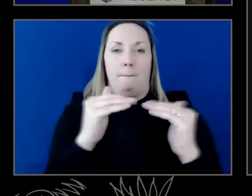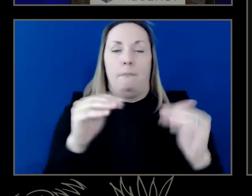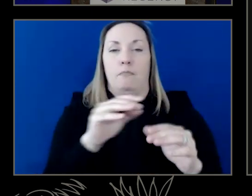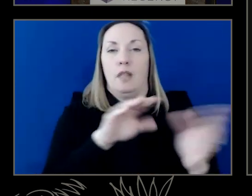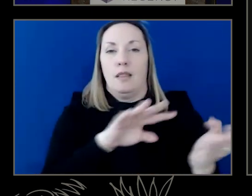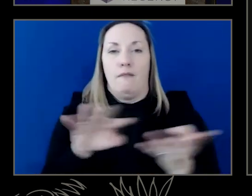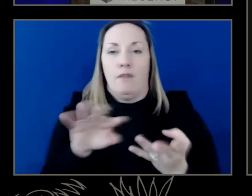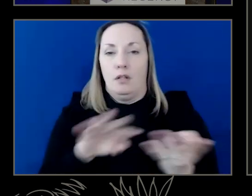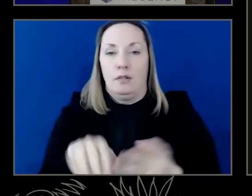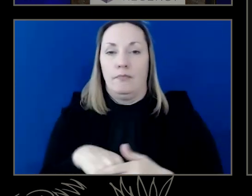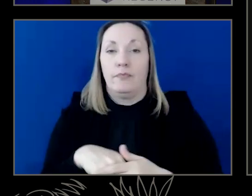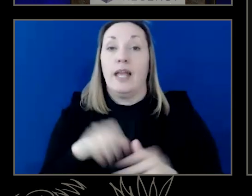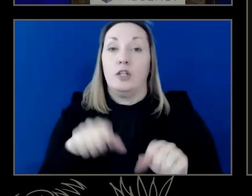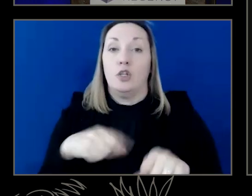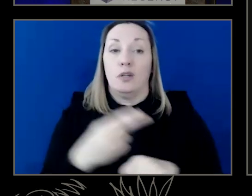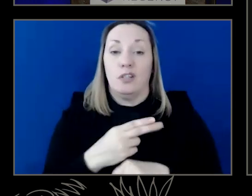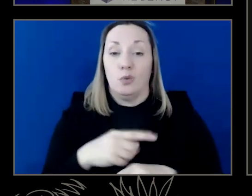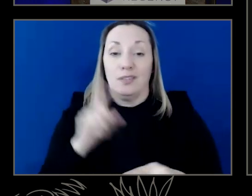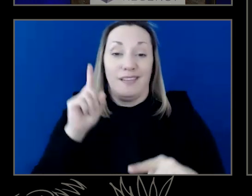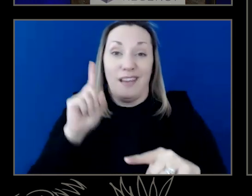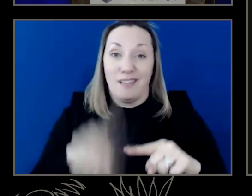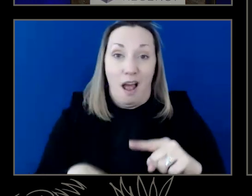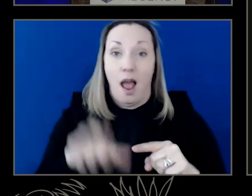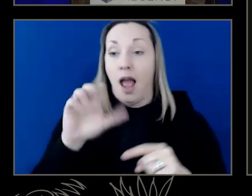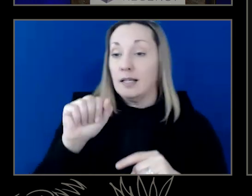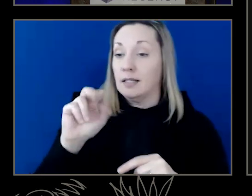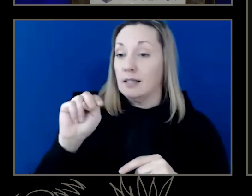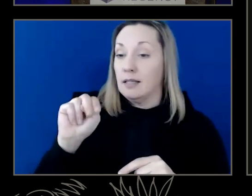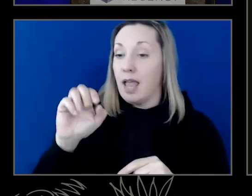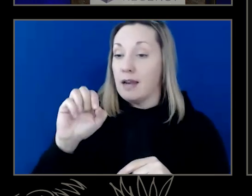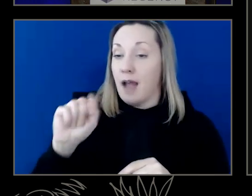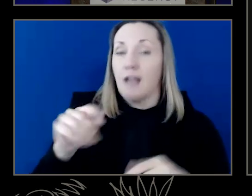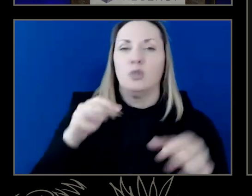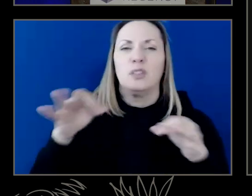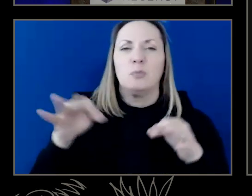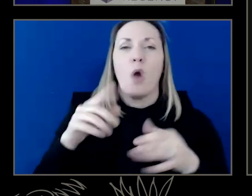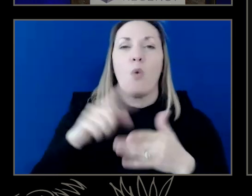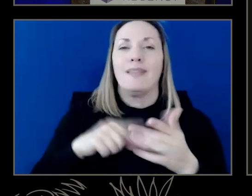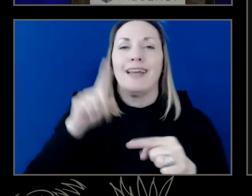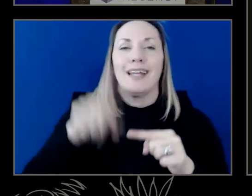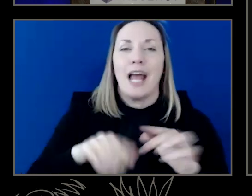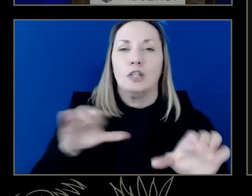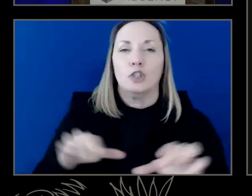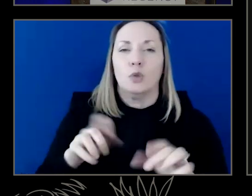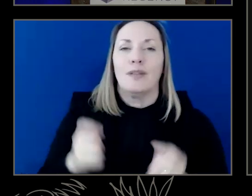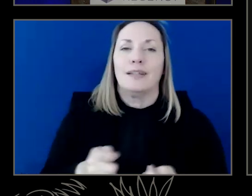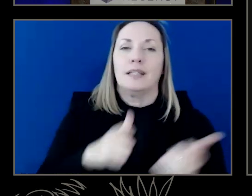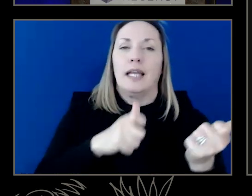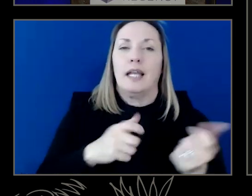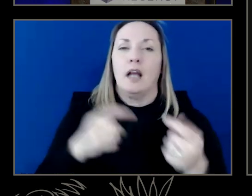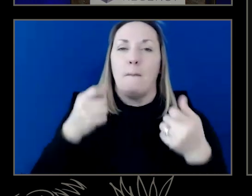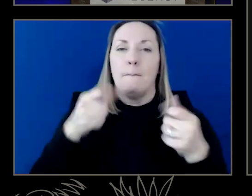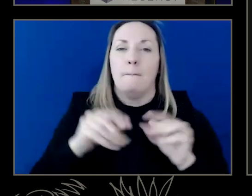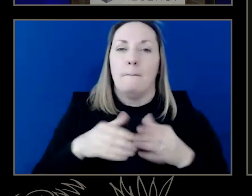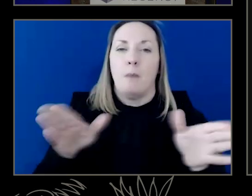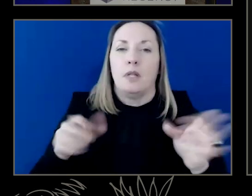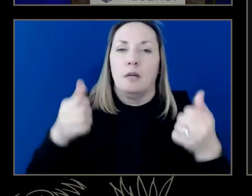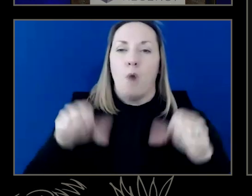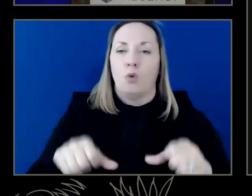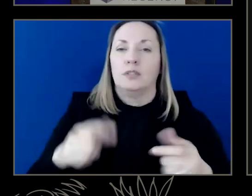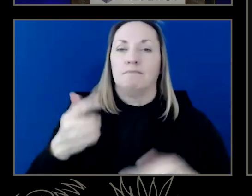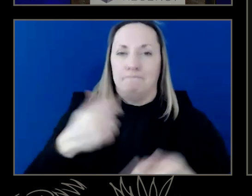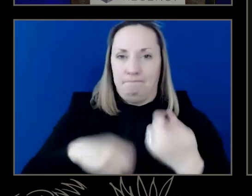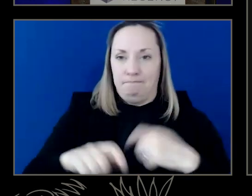And you can use cannot to specify what the user cannot do, like deleting a published post.